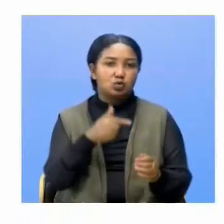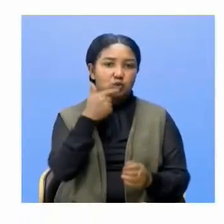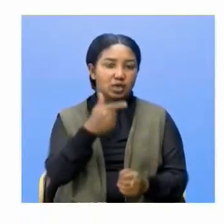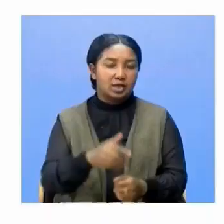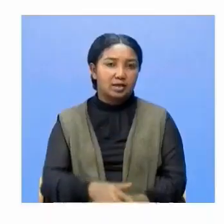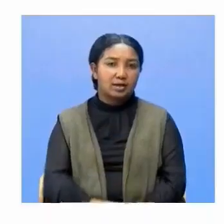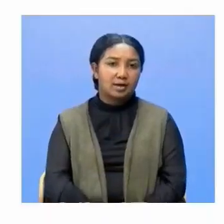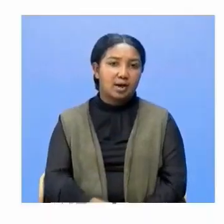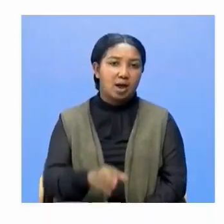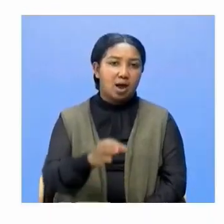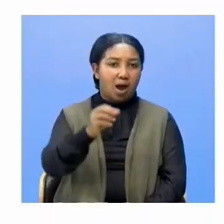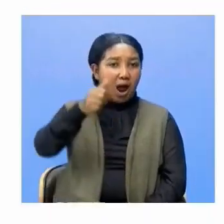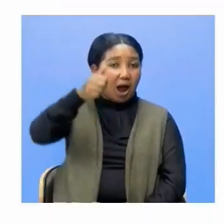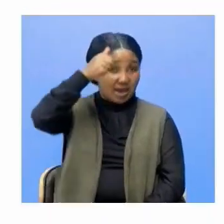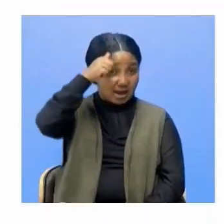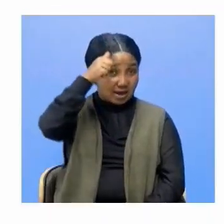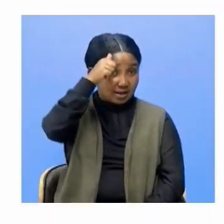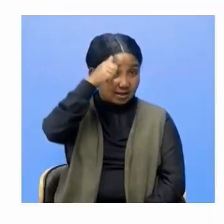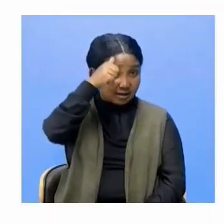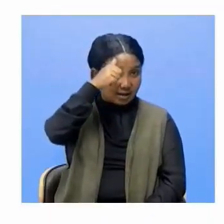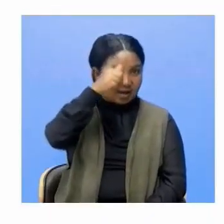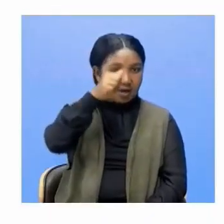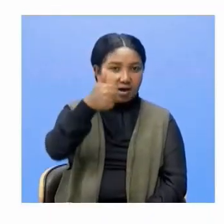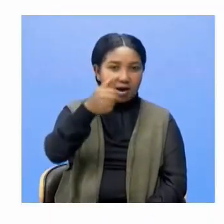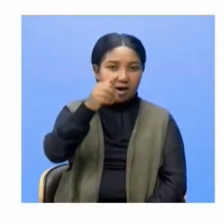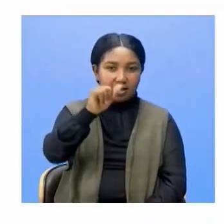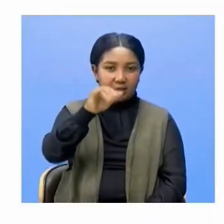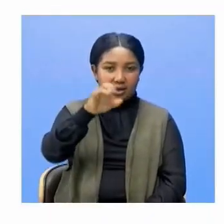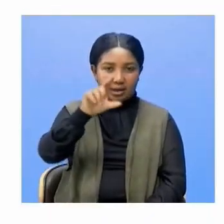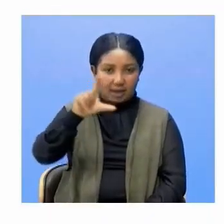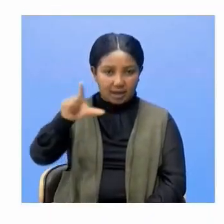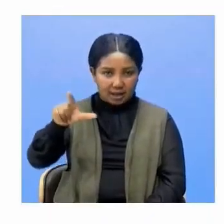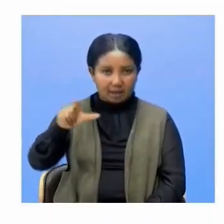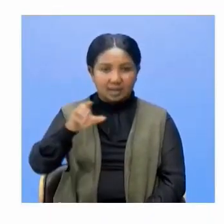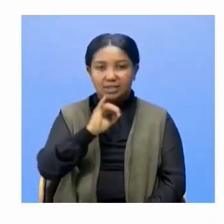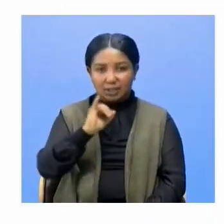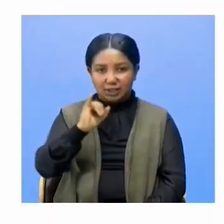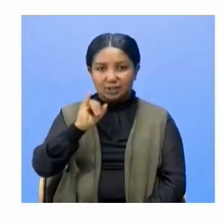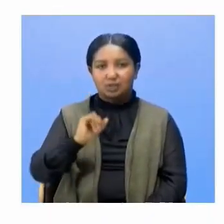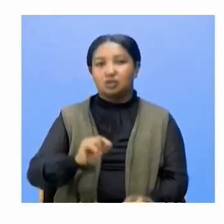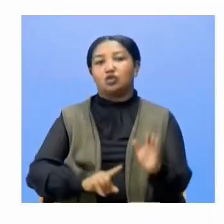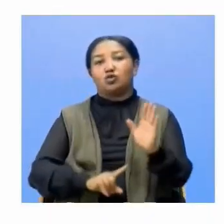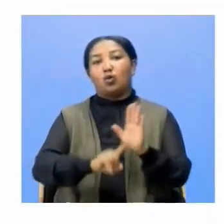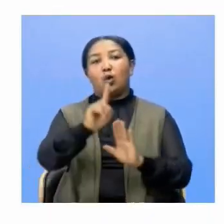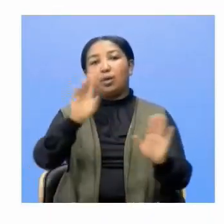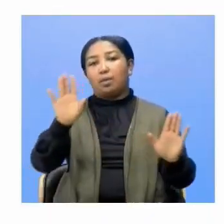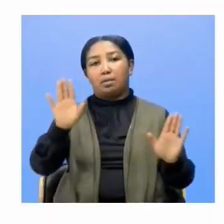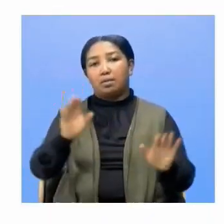what? Ayele is tall.